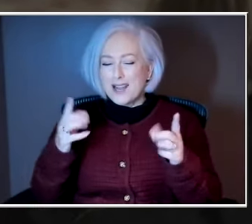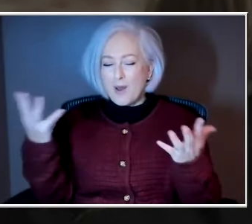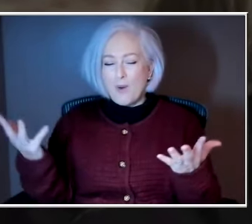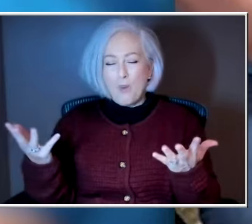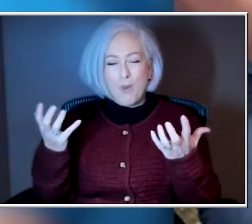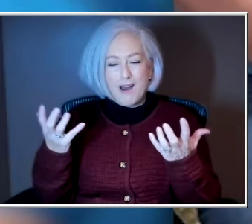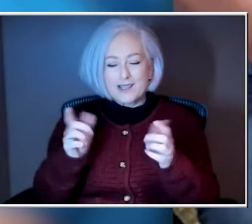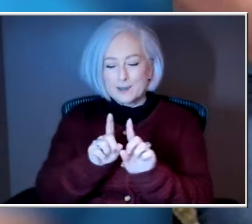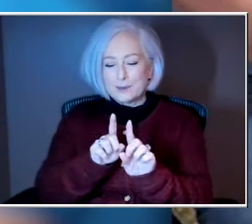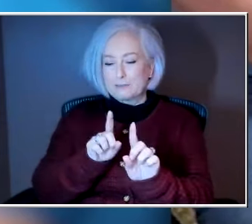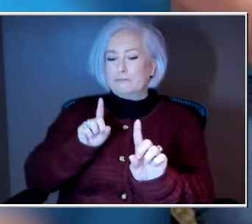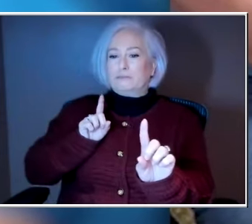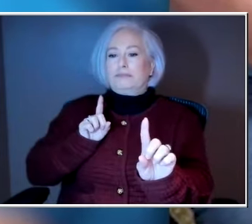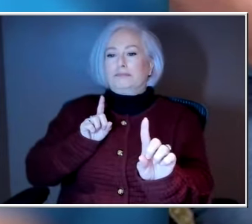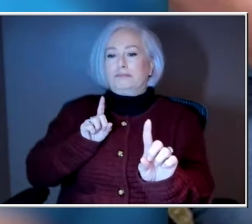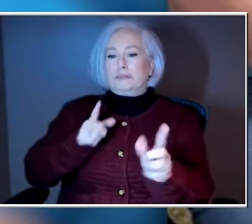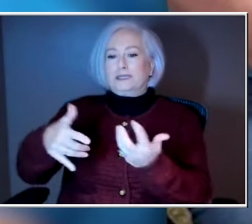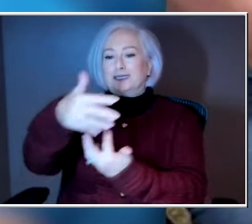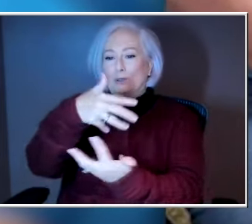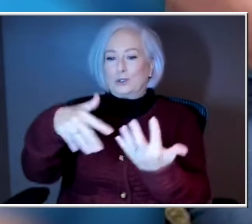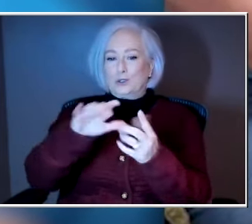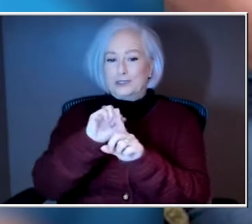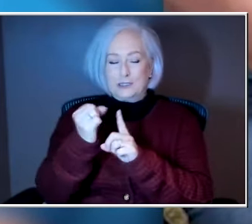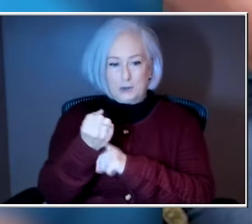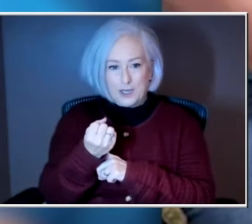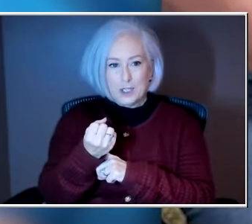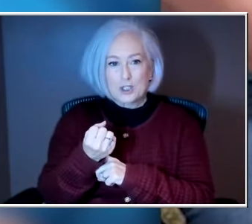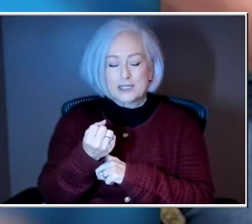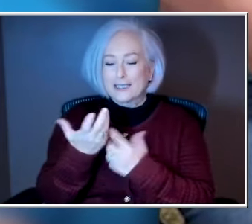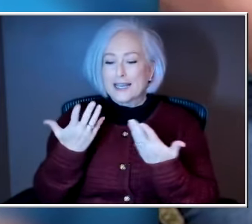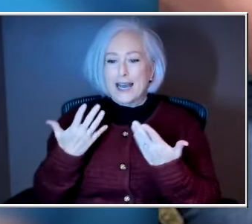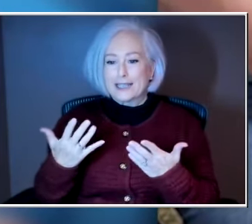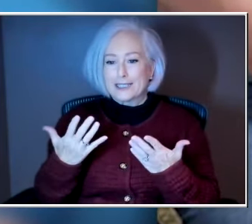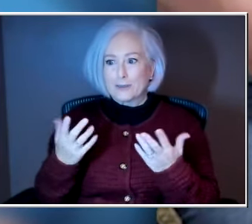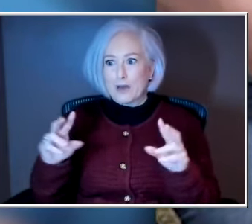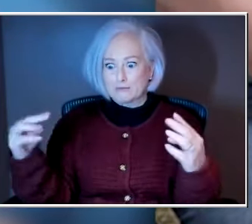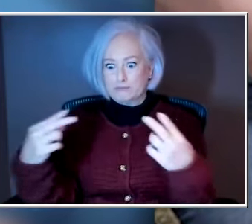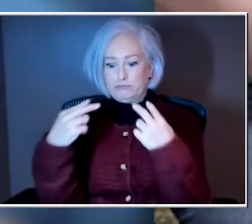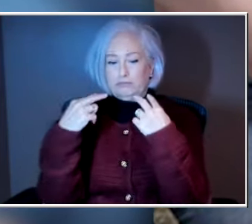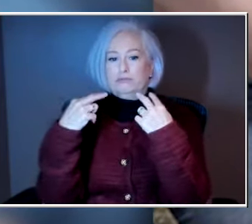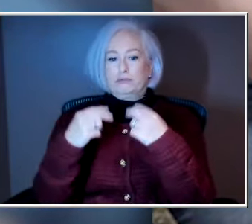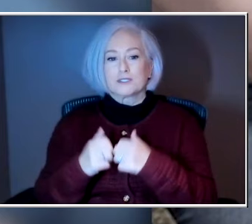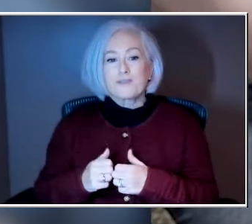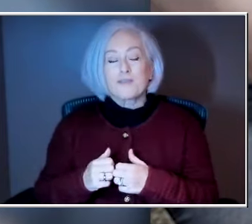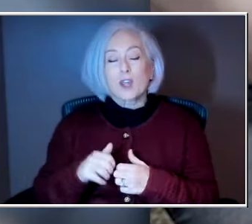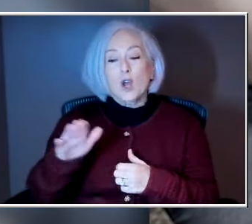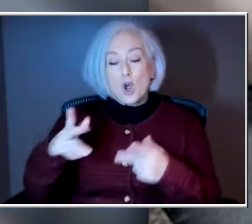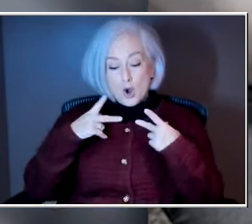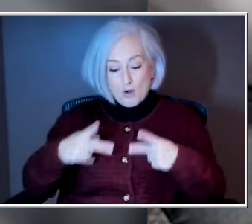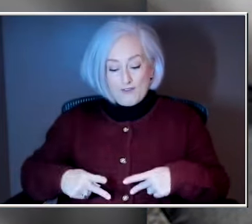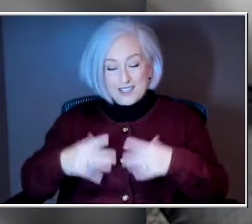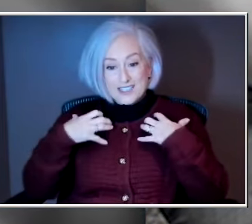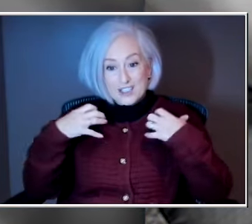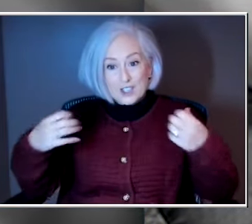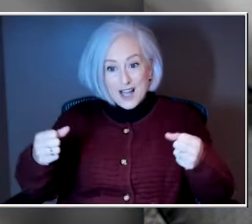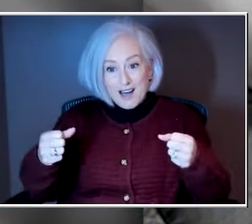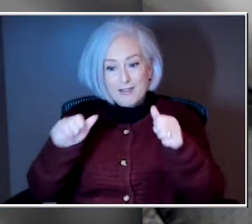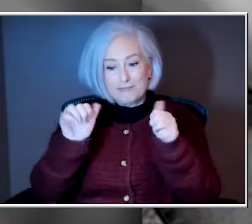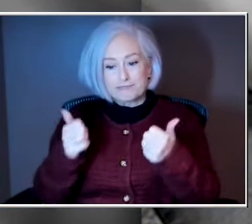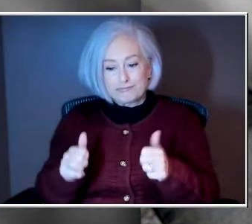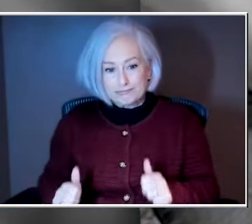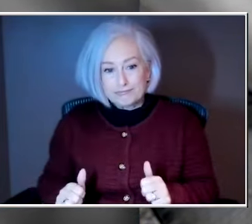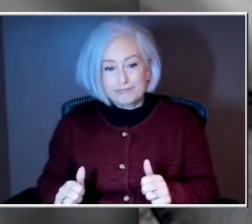to kind of stand out. Jennifer's physical health was also suffering, and her weight was making it tough to do her job as an elementary